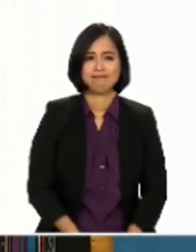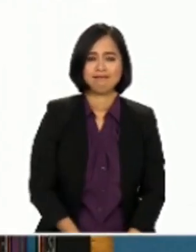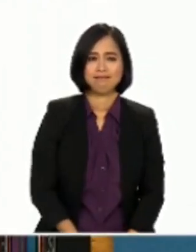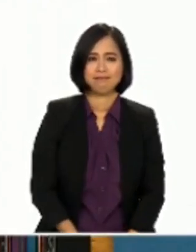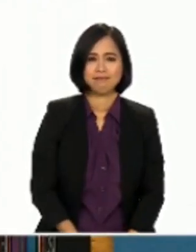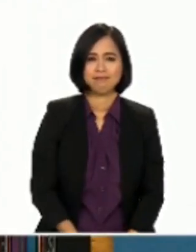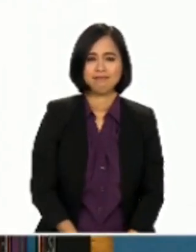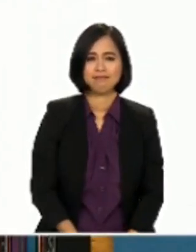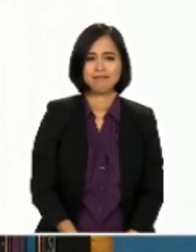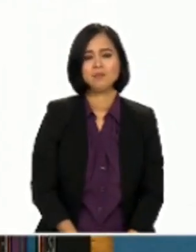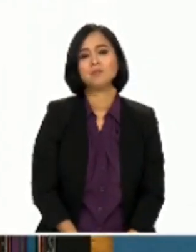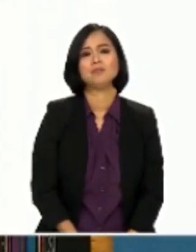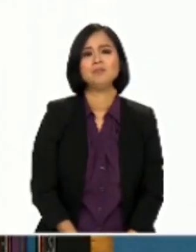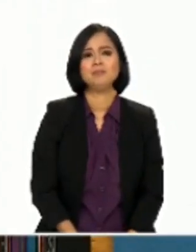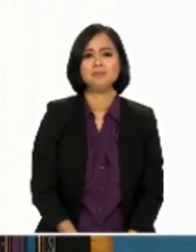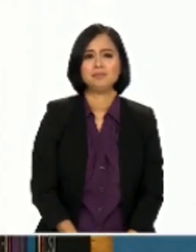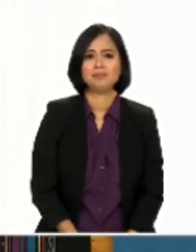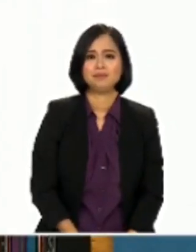Bureau of Customs,